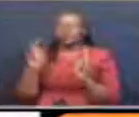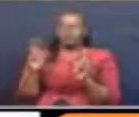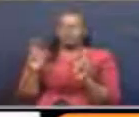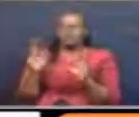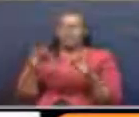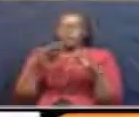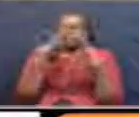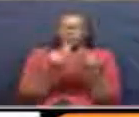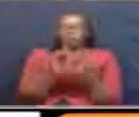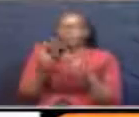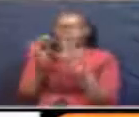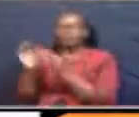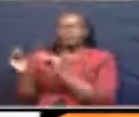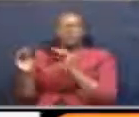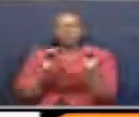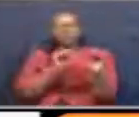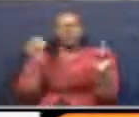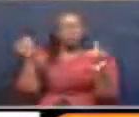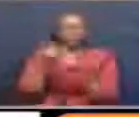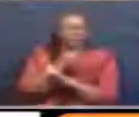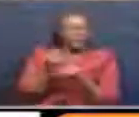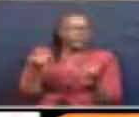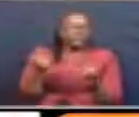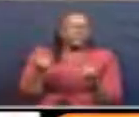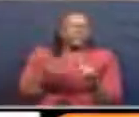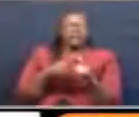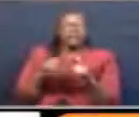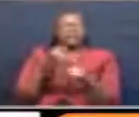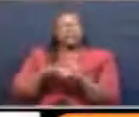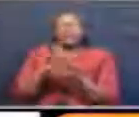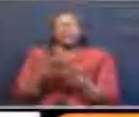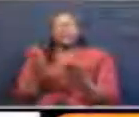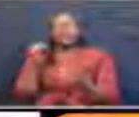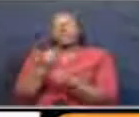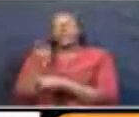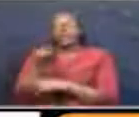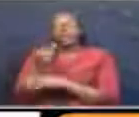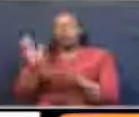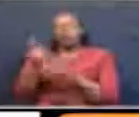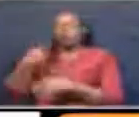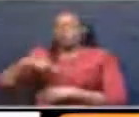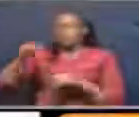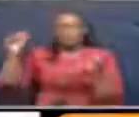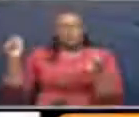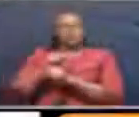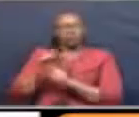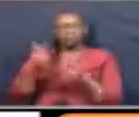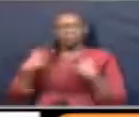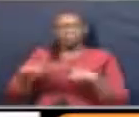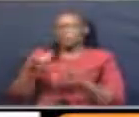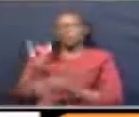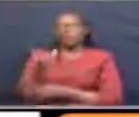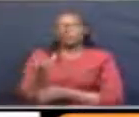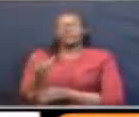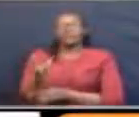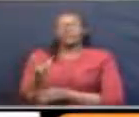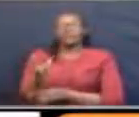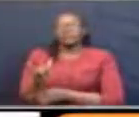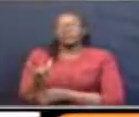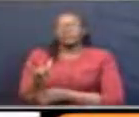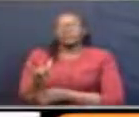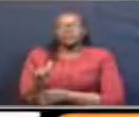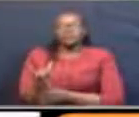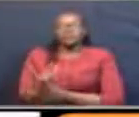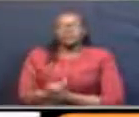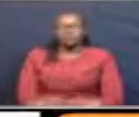issues. You know, families being moved brutally and getting things done in the wrong way, we would not be part of that. And nobody wants